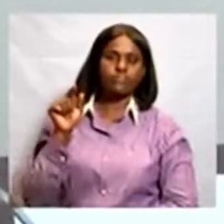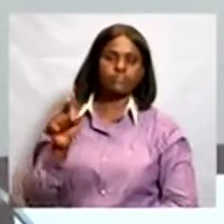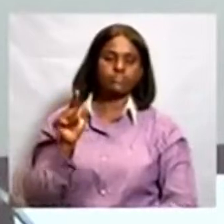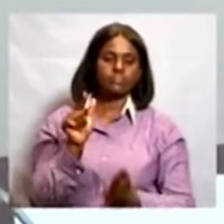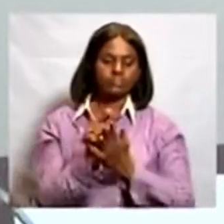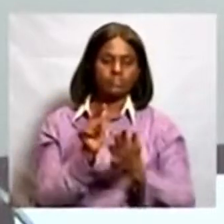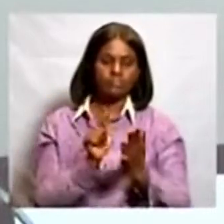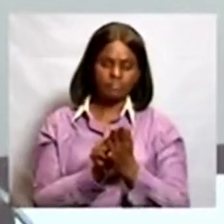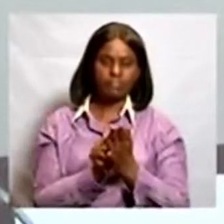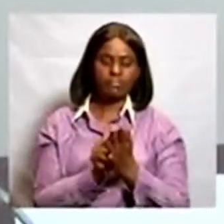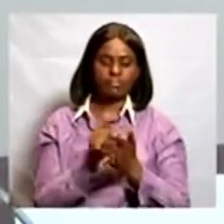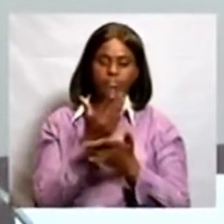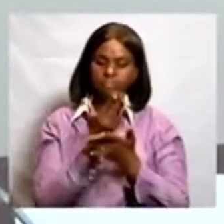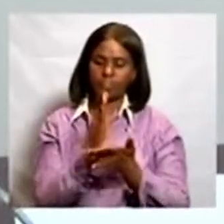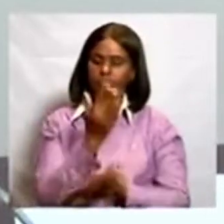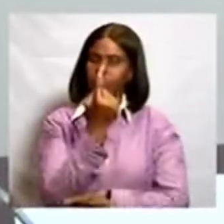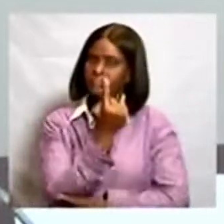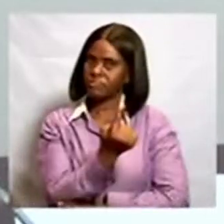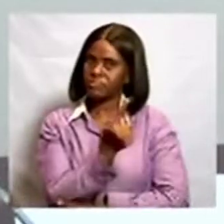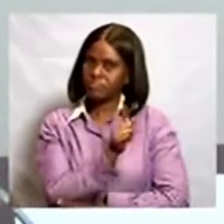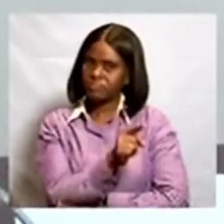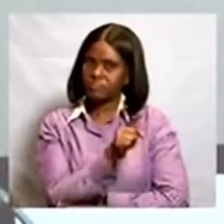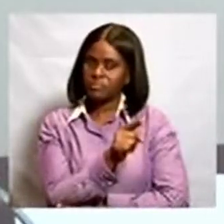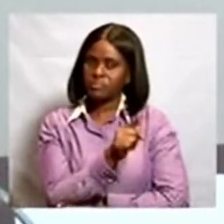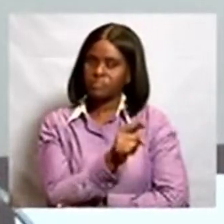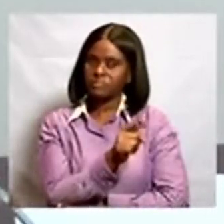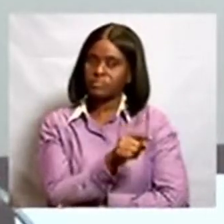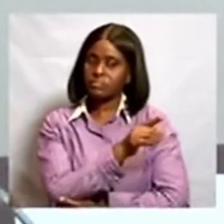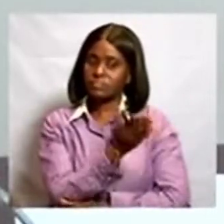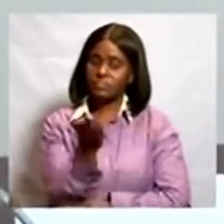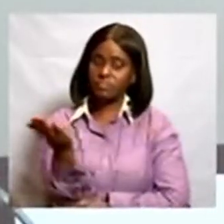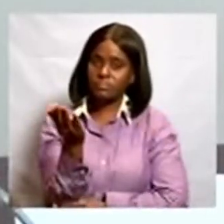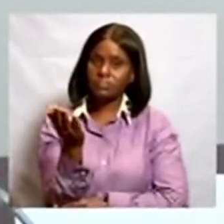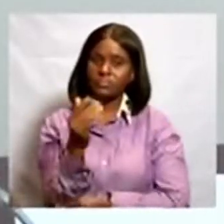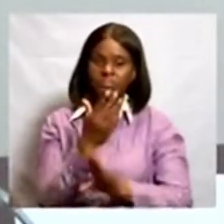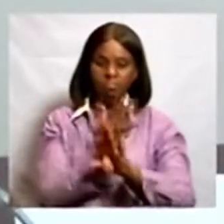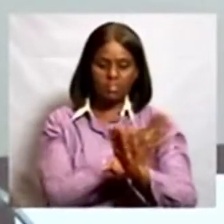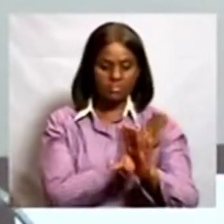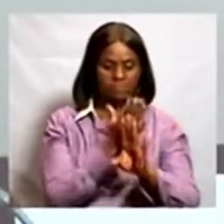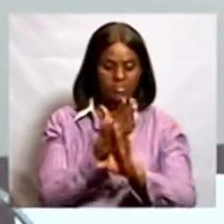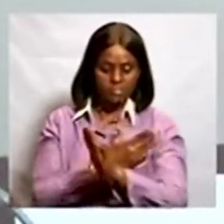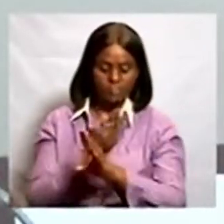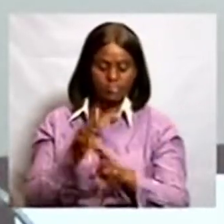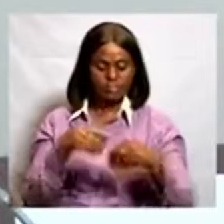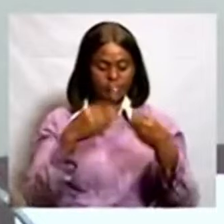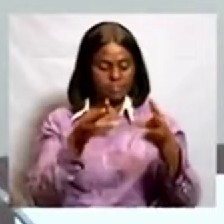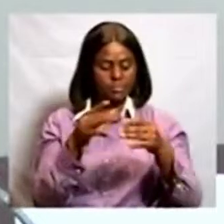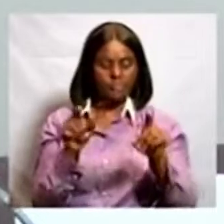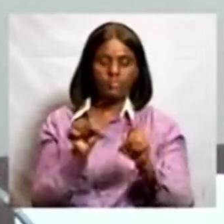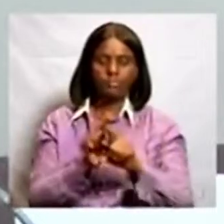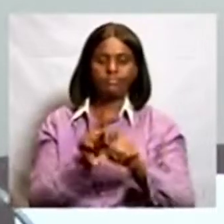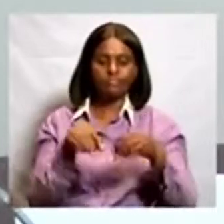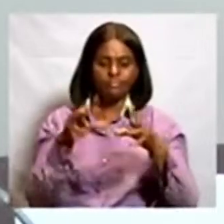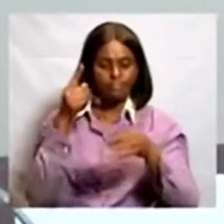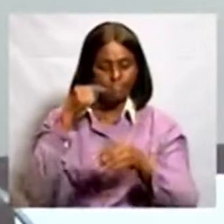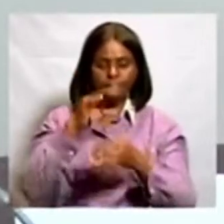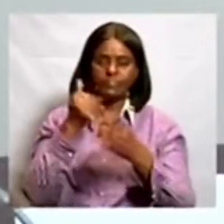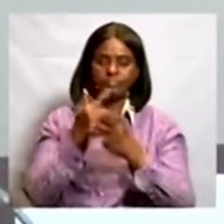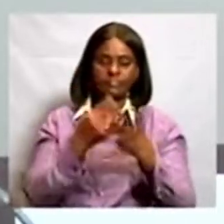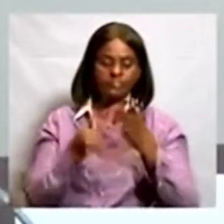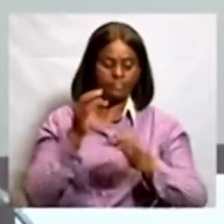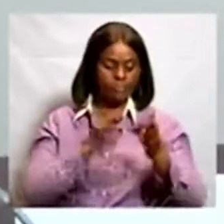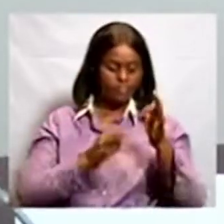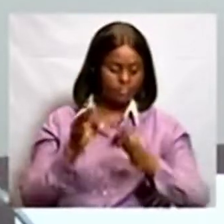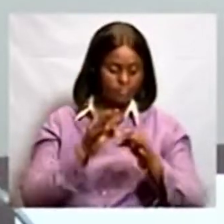Bill, Part 1, these are preliminary provisions and provides for the